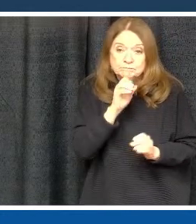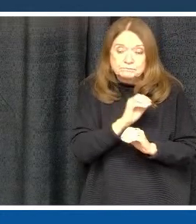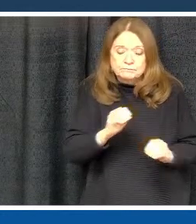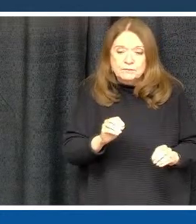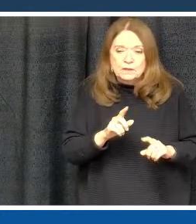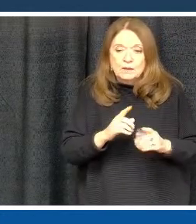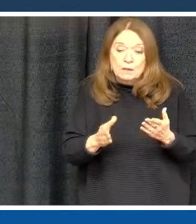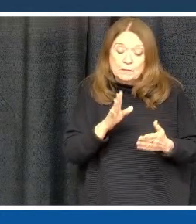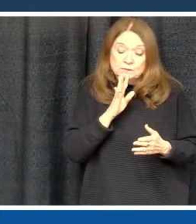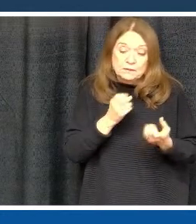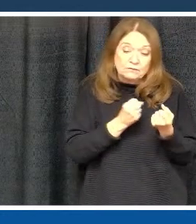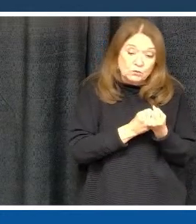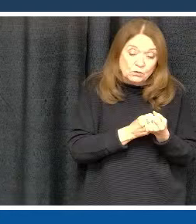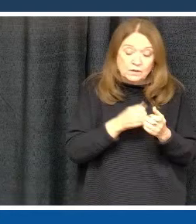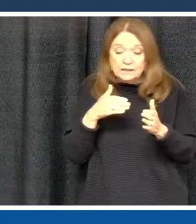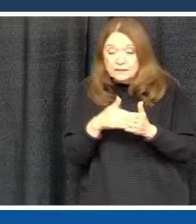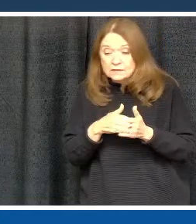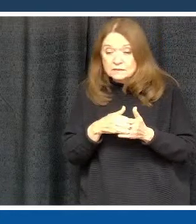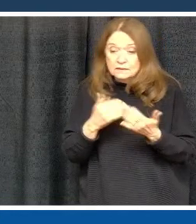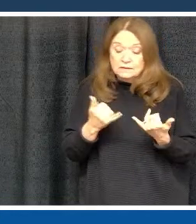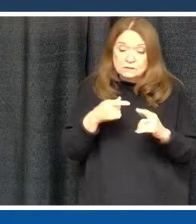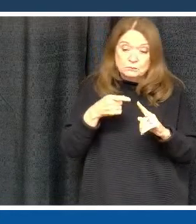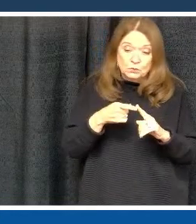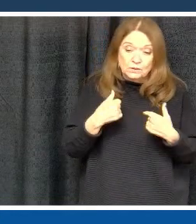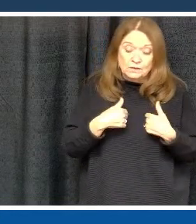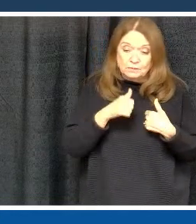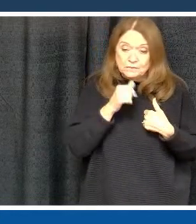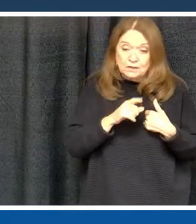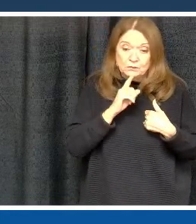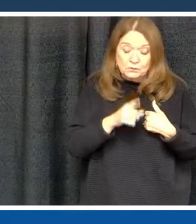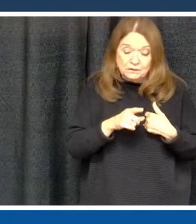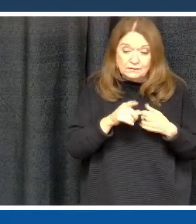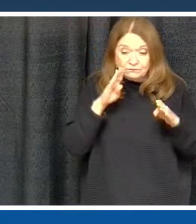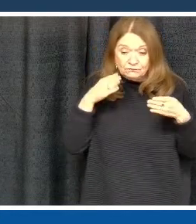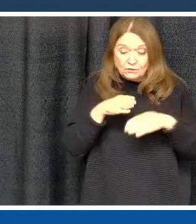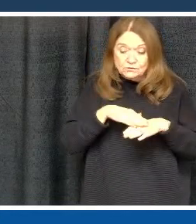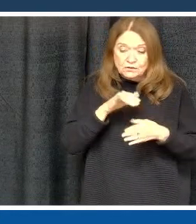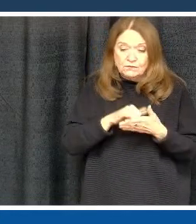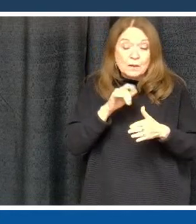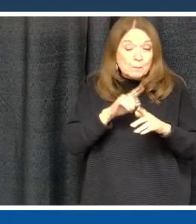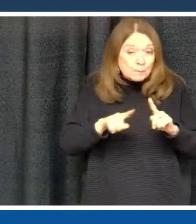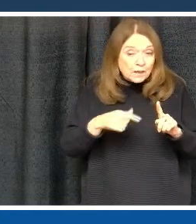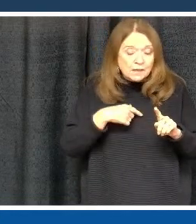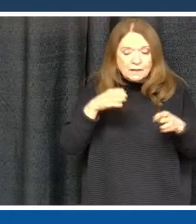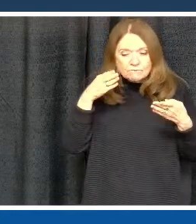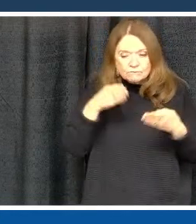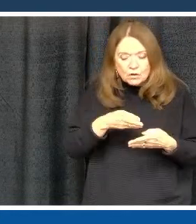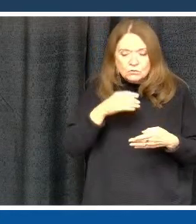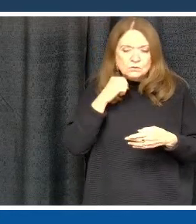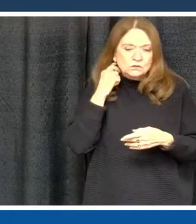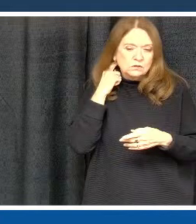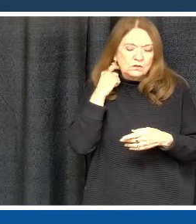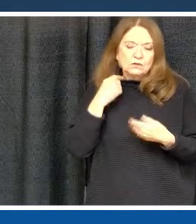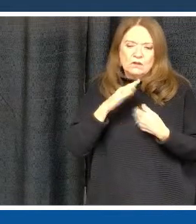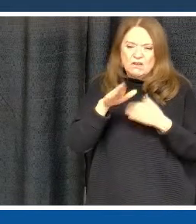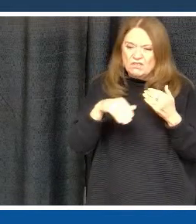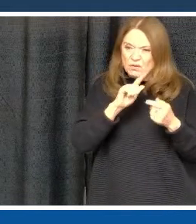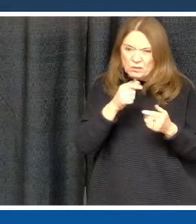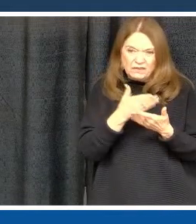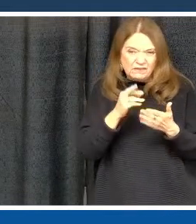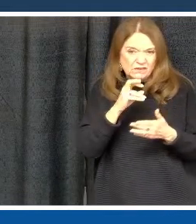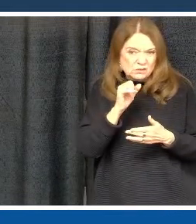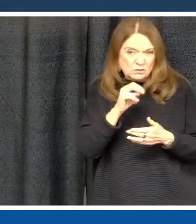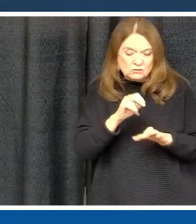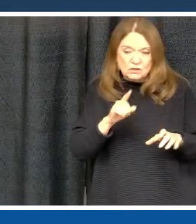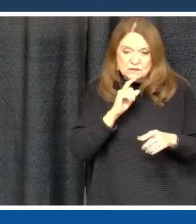I might speak for it. I might speak against. At this point, I'm not really focused on that. What I am focused on is all this resolution does is